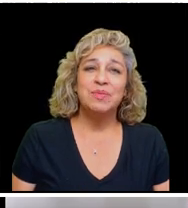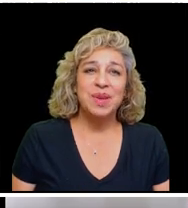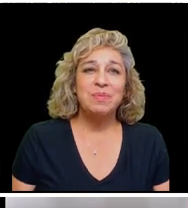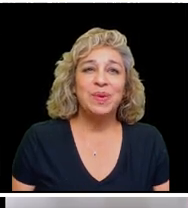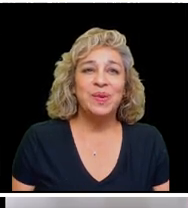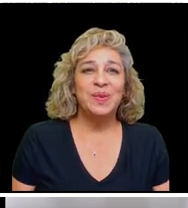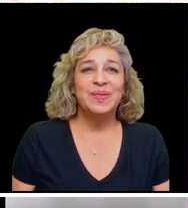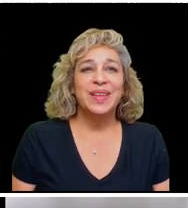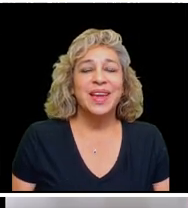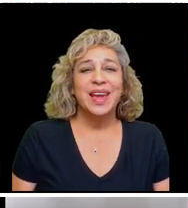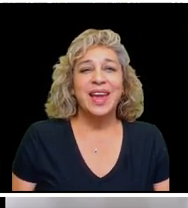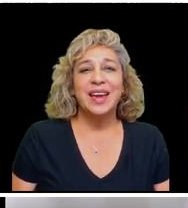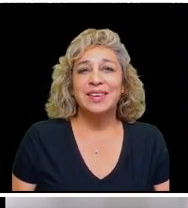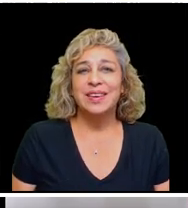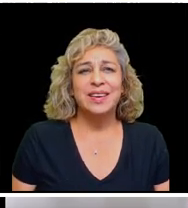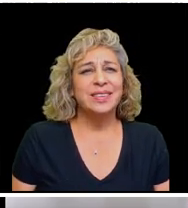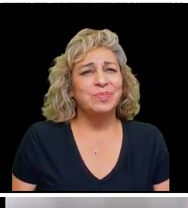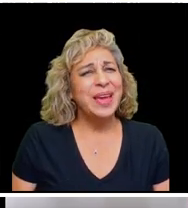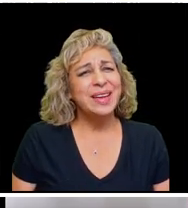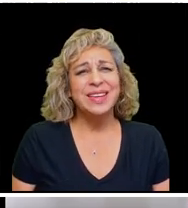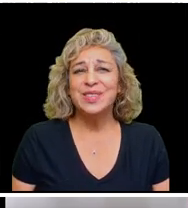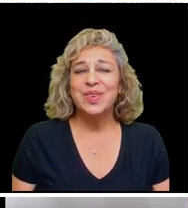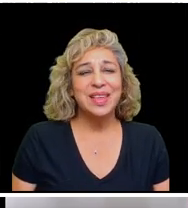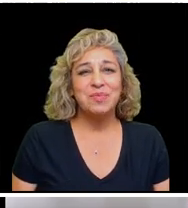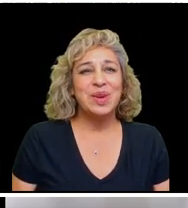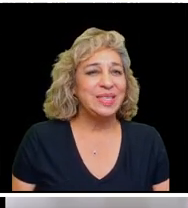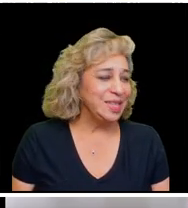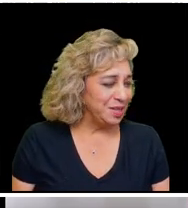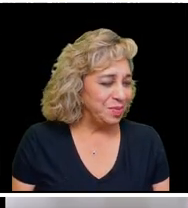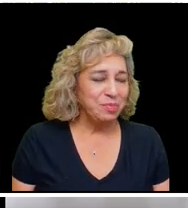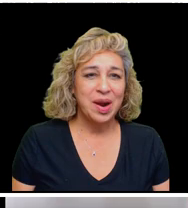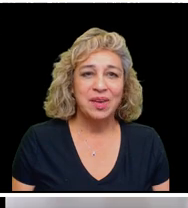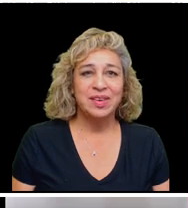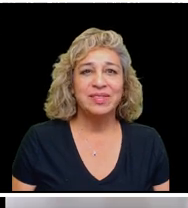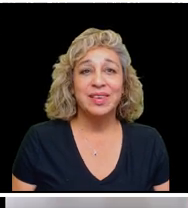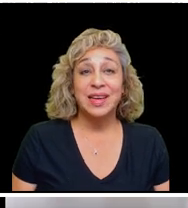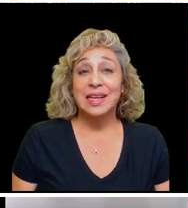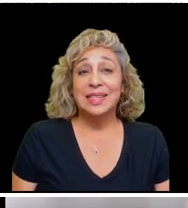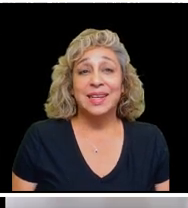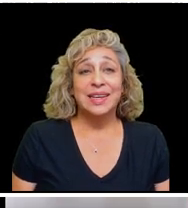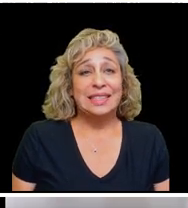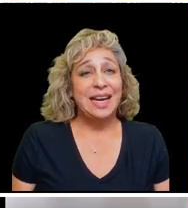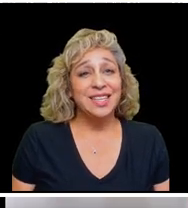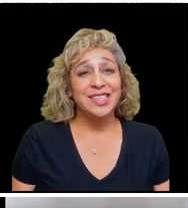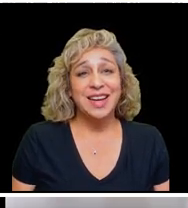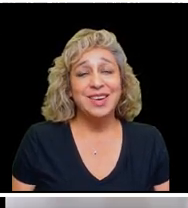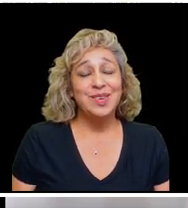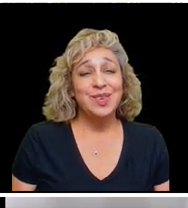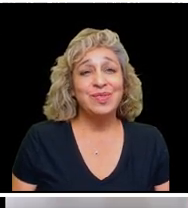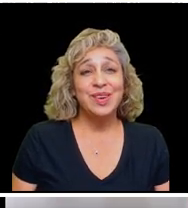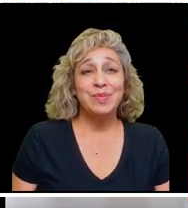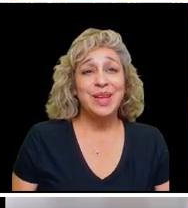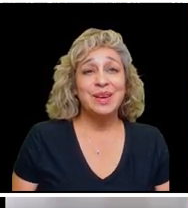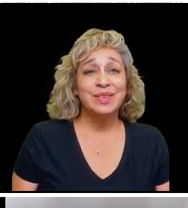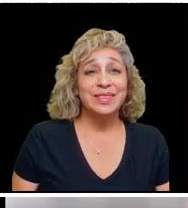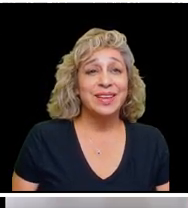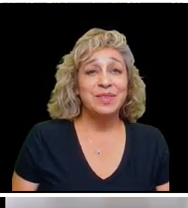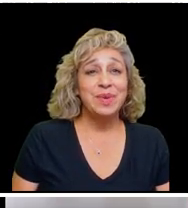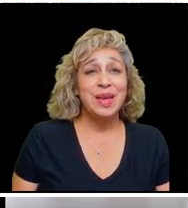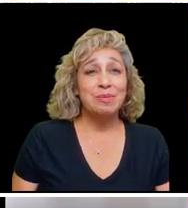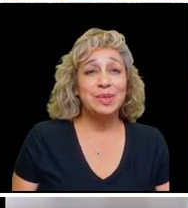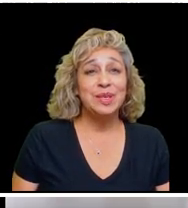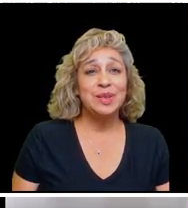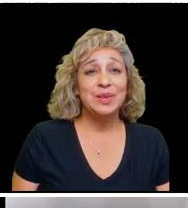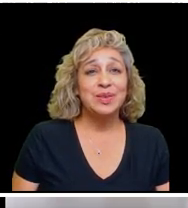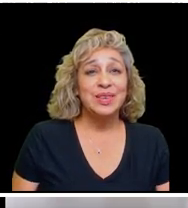there among the people and man he's really a president to be proud of gosh I don't know if anybody else is